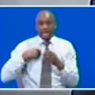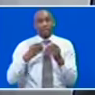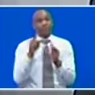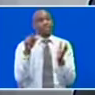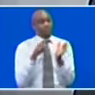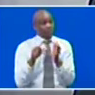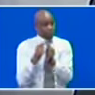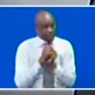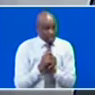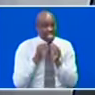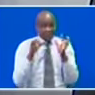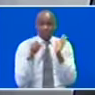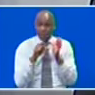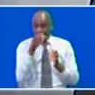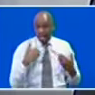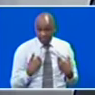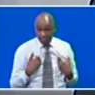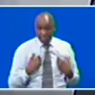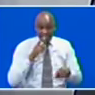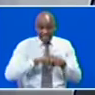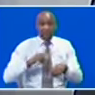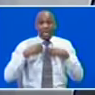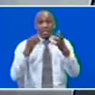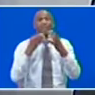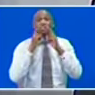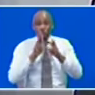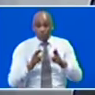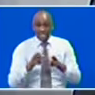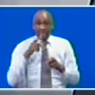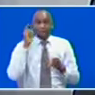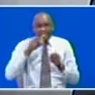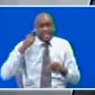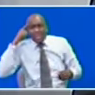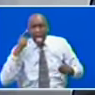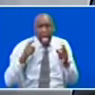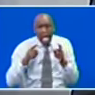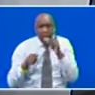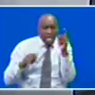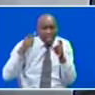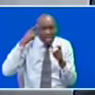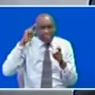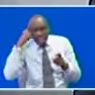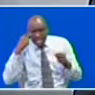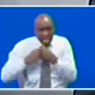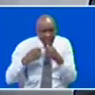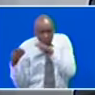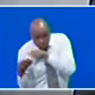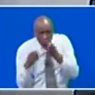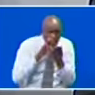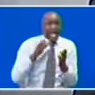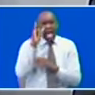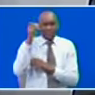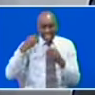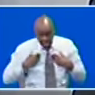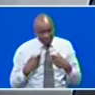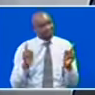And that if there are problems, when we are transmitting the results, it should not be perceived as games that the IEBC is playing, but it's